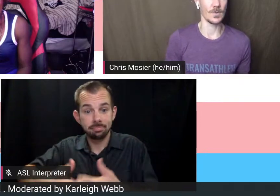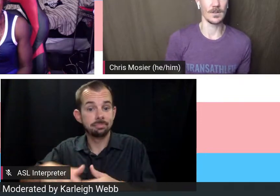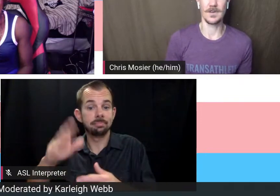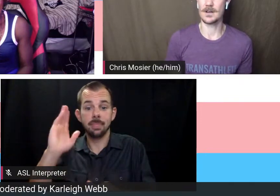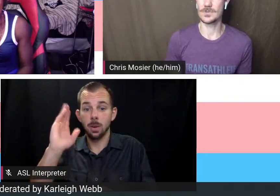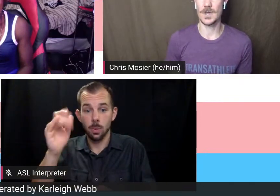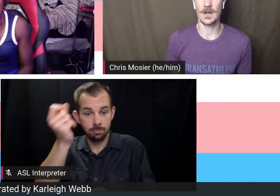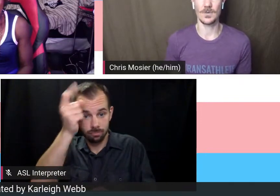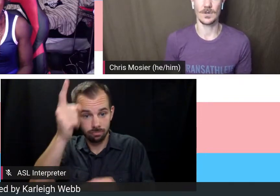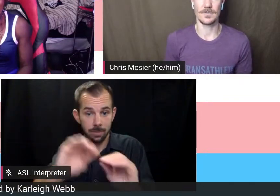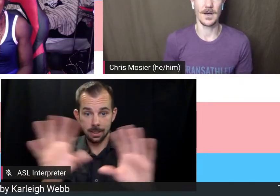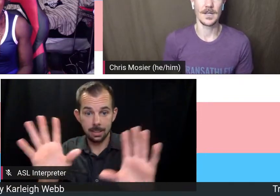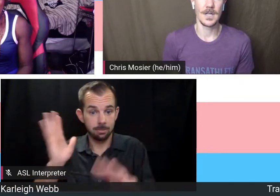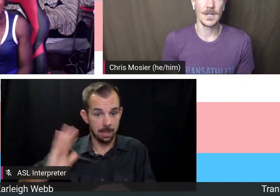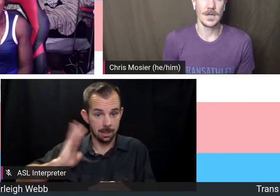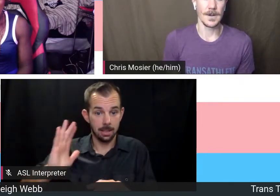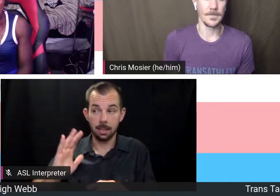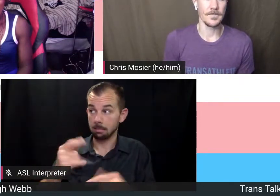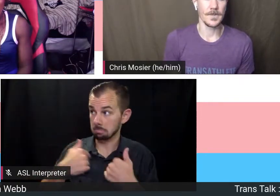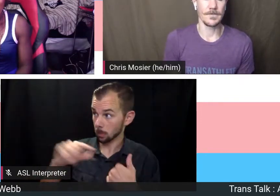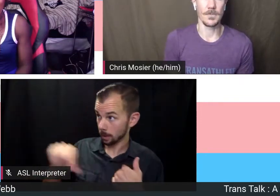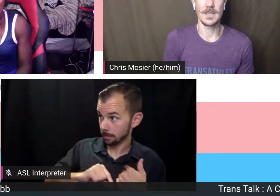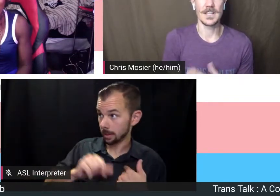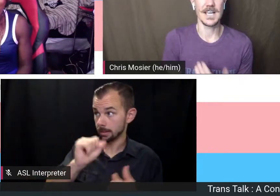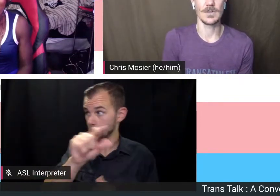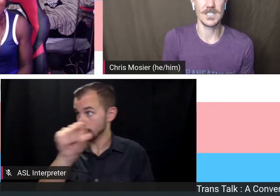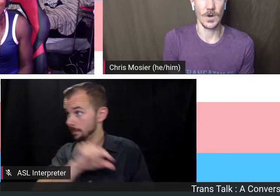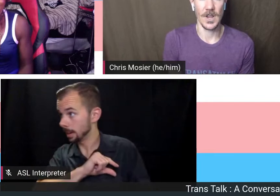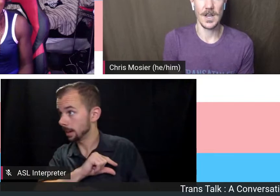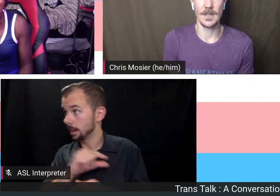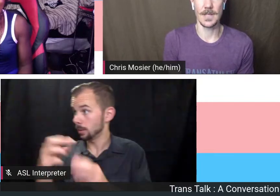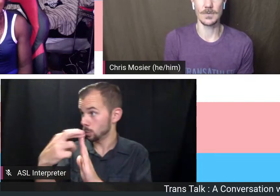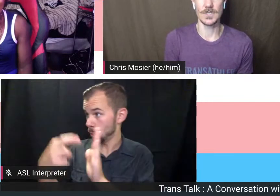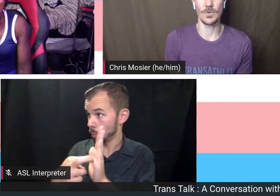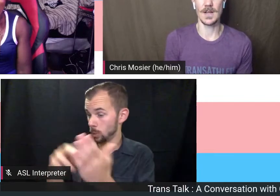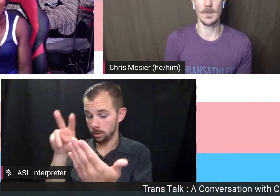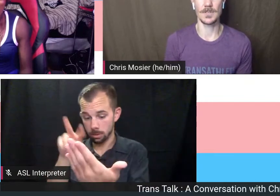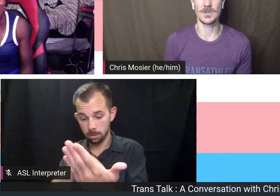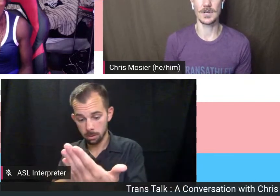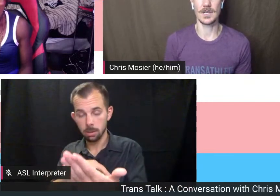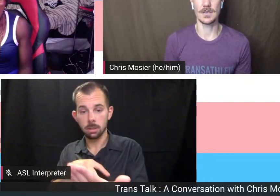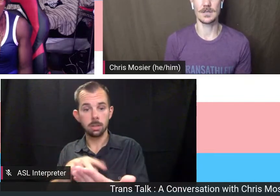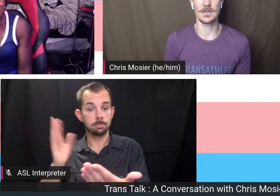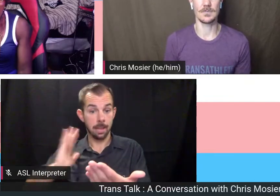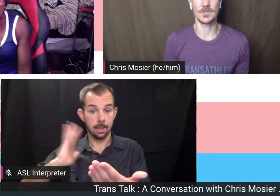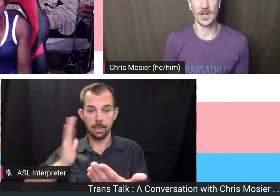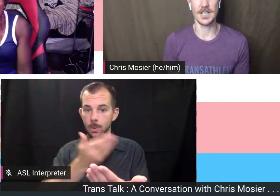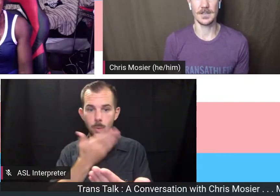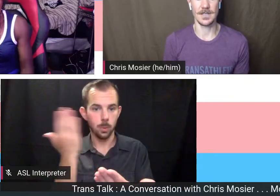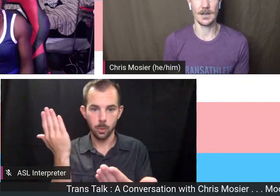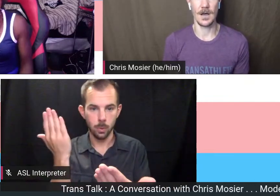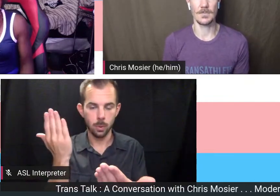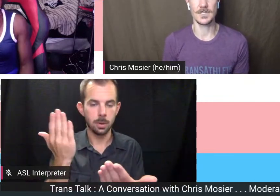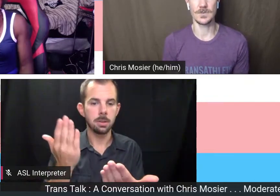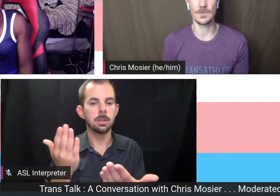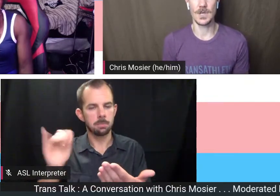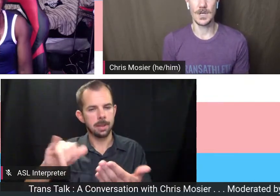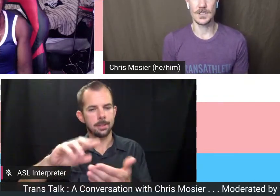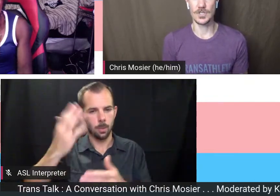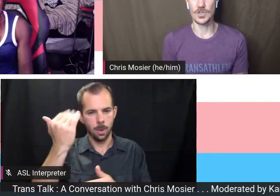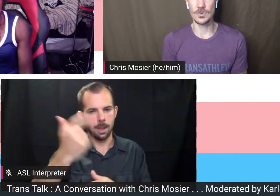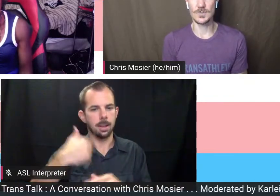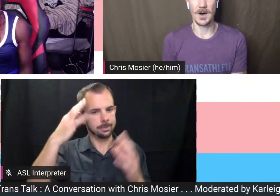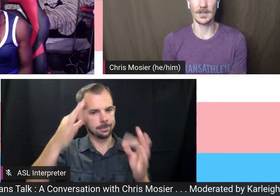like, do I qualify or do I not qualify? For me, that's how it started. And then it was a great opportunity, transathlete.com,